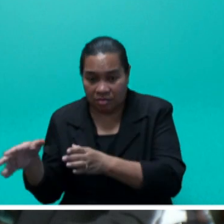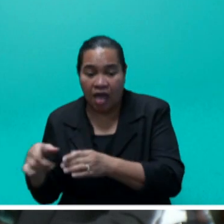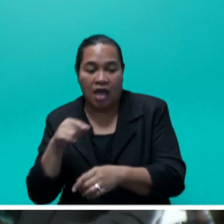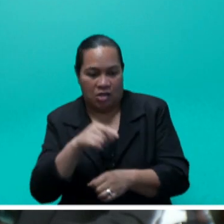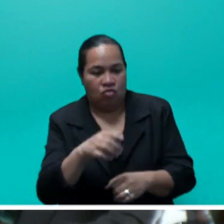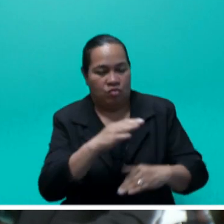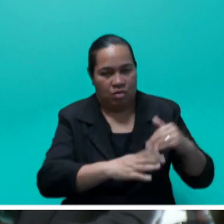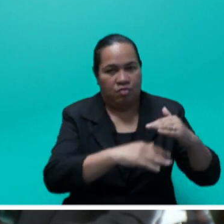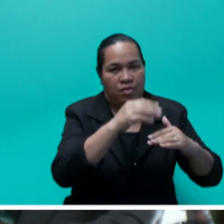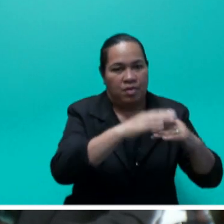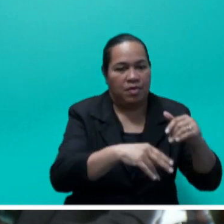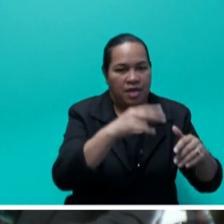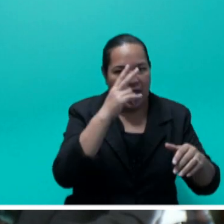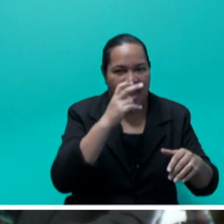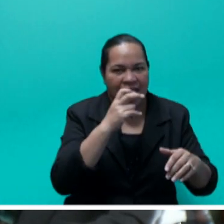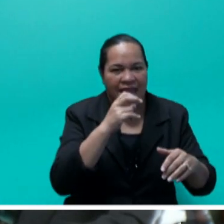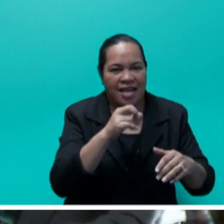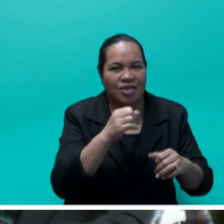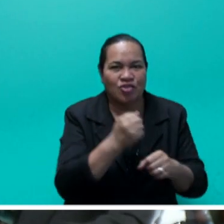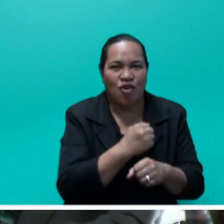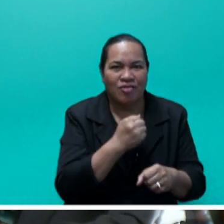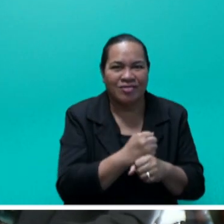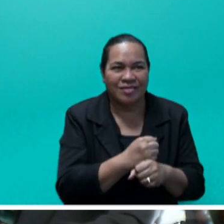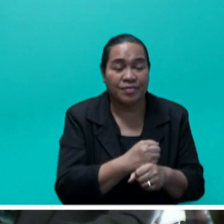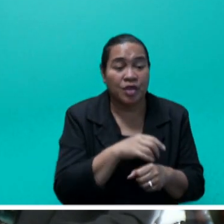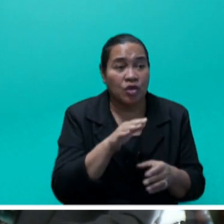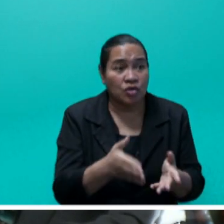age-old property. And to this end, the grant of